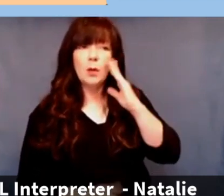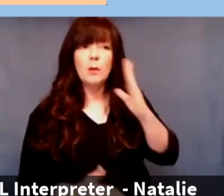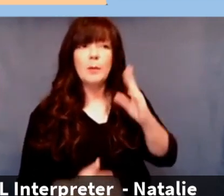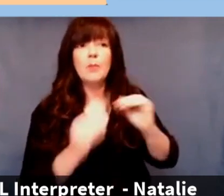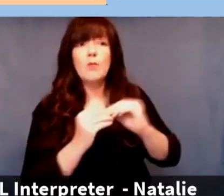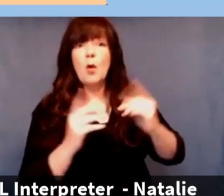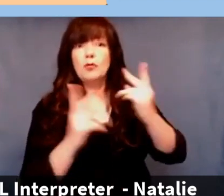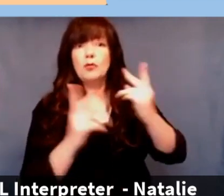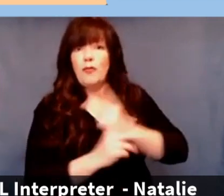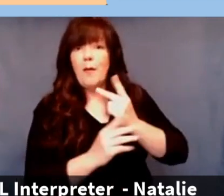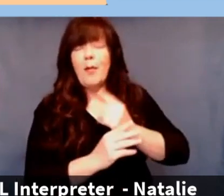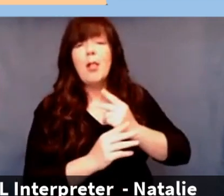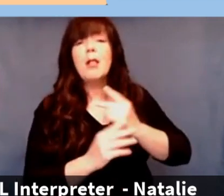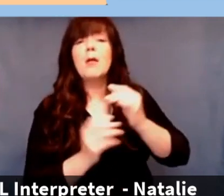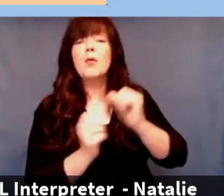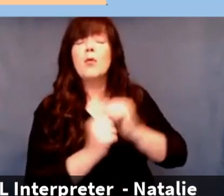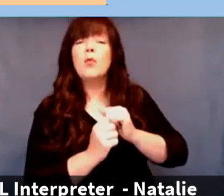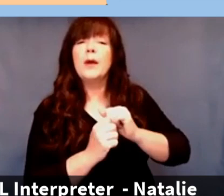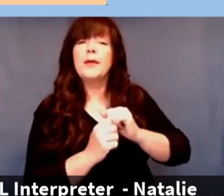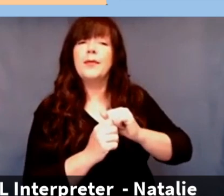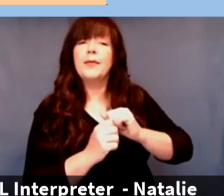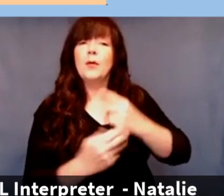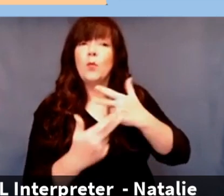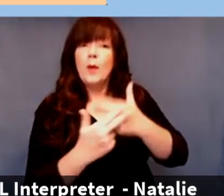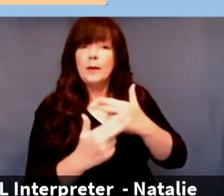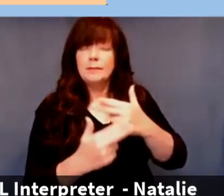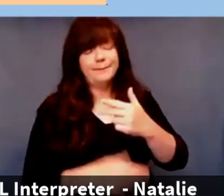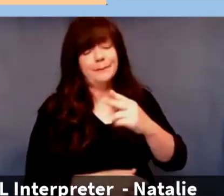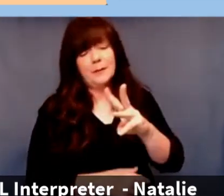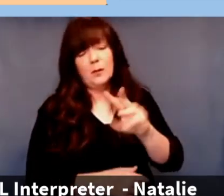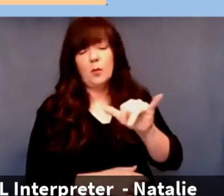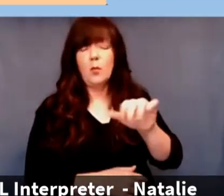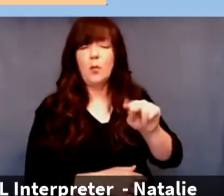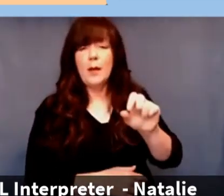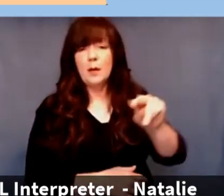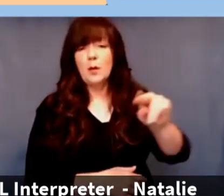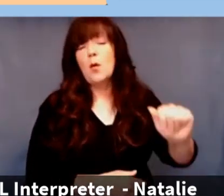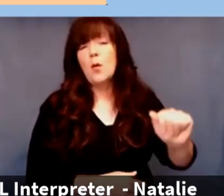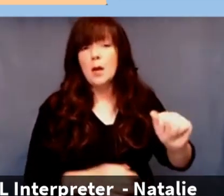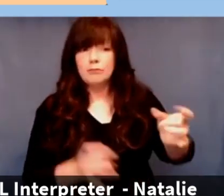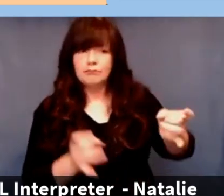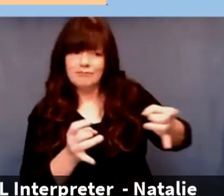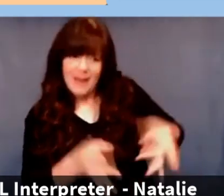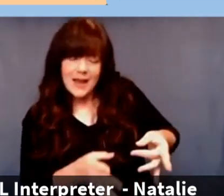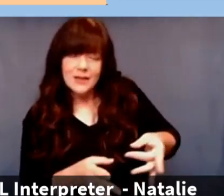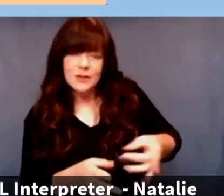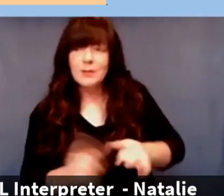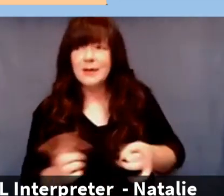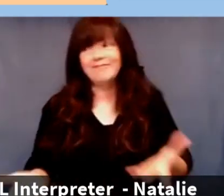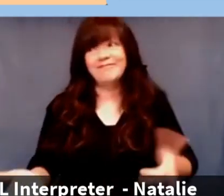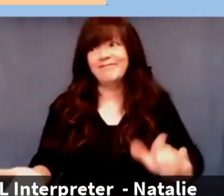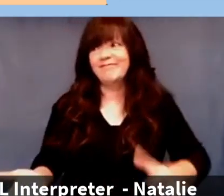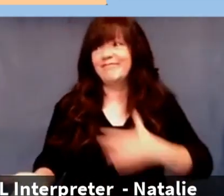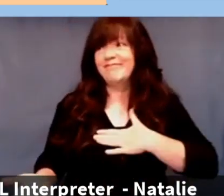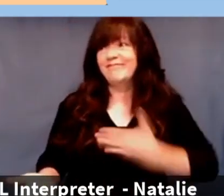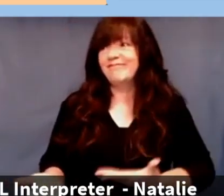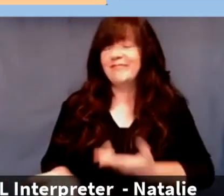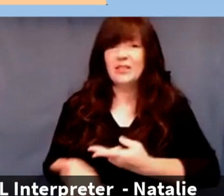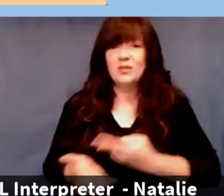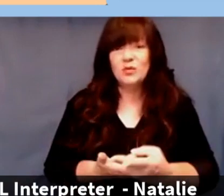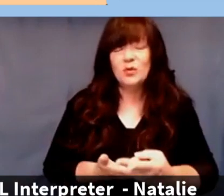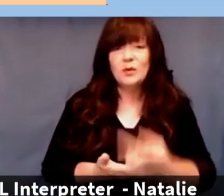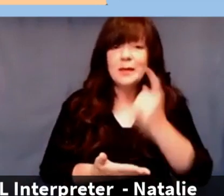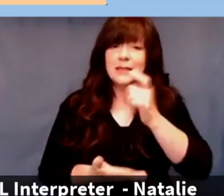Winona hating her. But she was like, I have to tell the truth because this is just who I am. Yeah. And that's honorable. Yeah. I really like